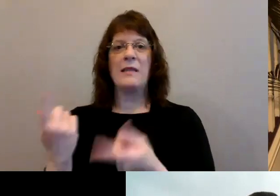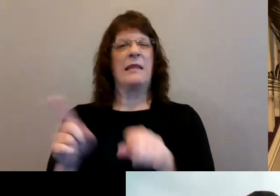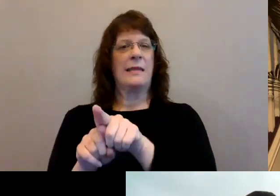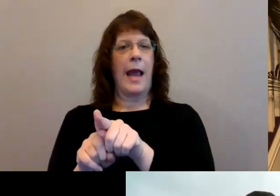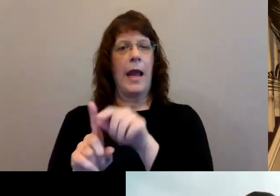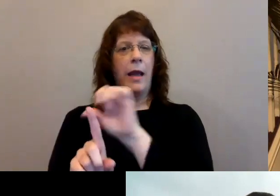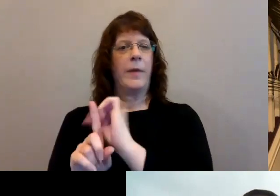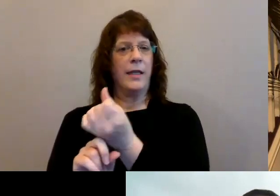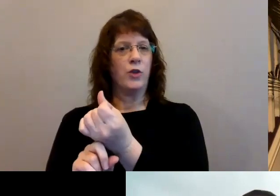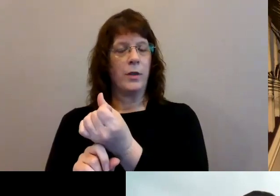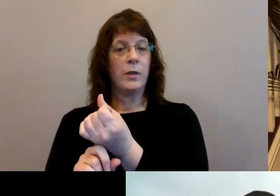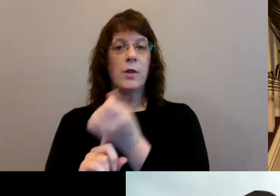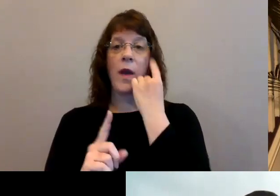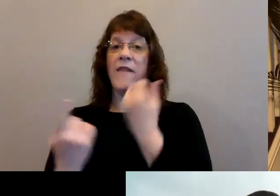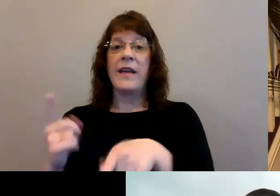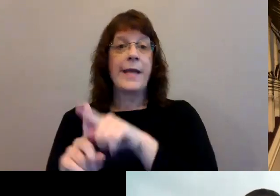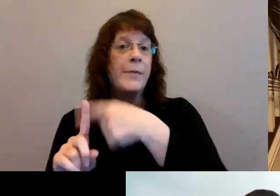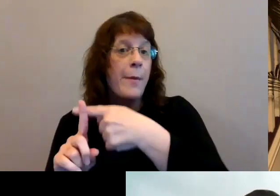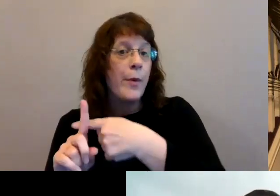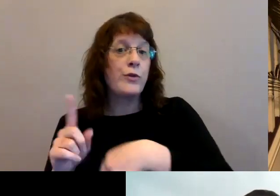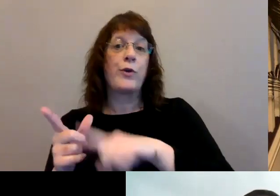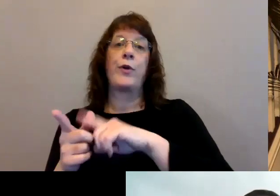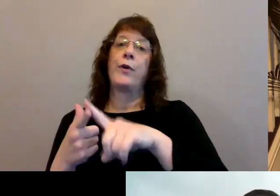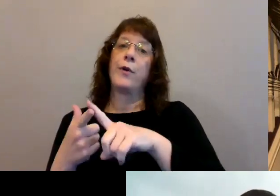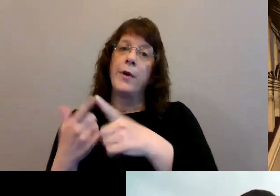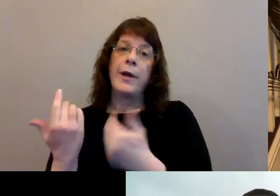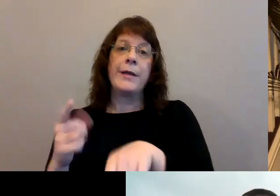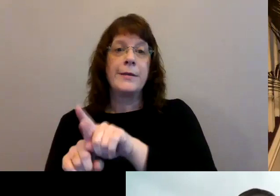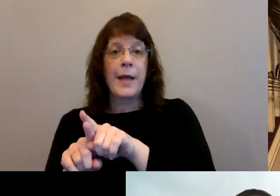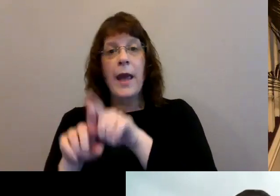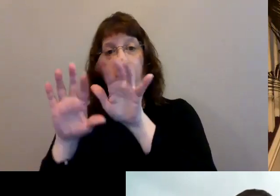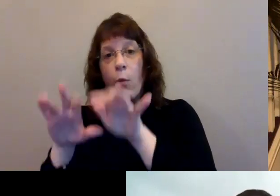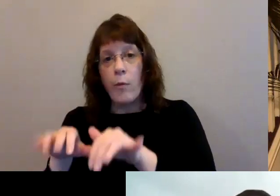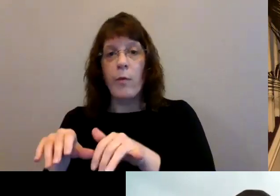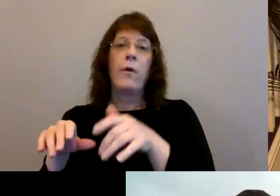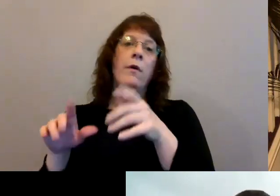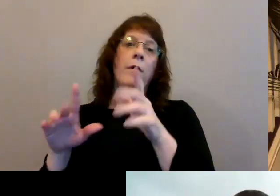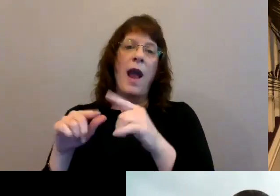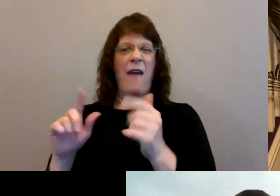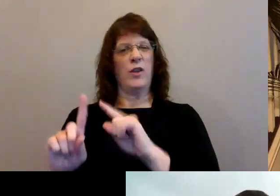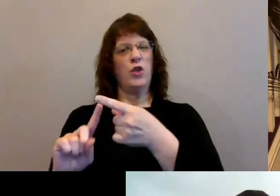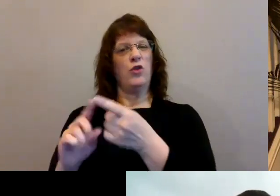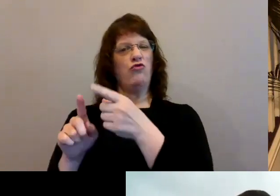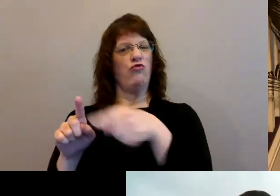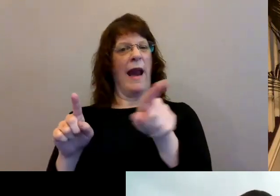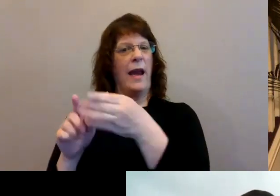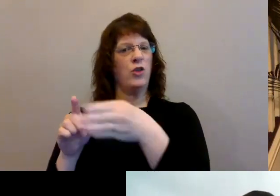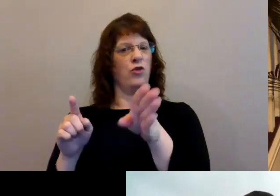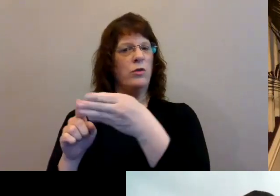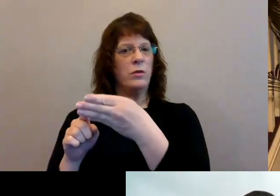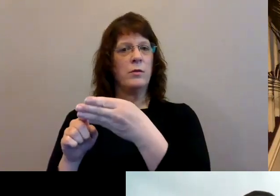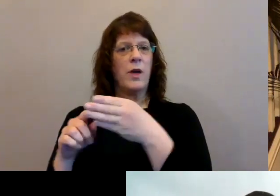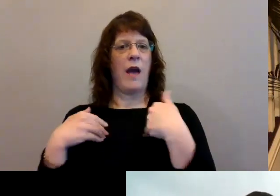So if you're at the same temperature, same humidity, and so on, you're going to have a certain range of species that can handle that. But